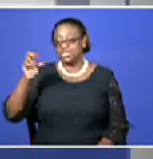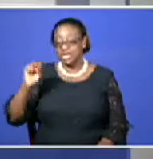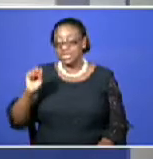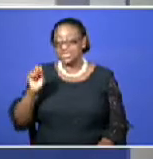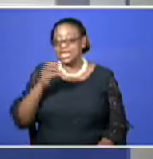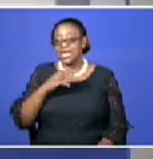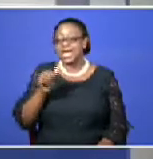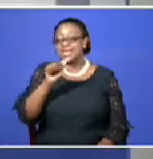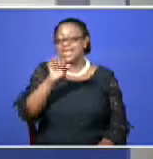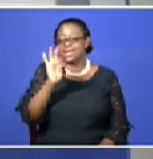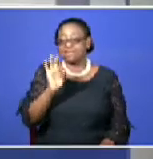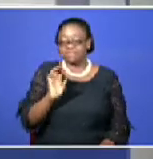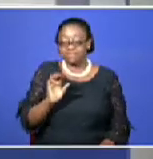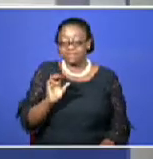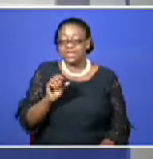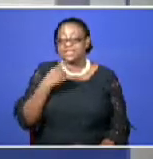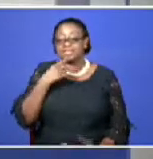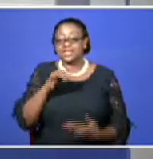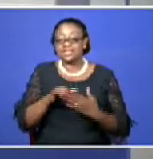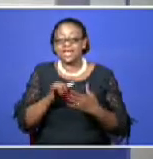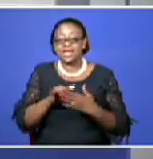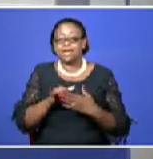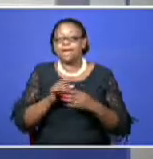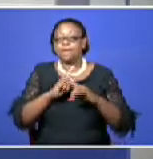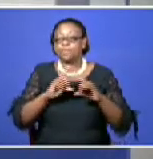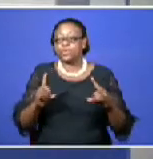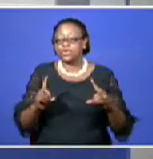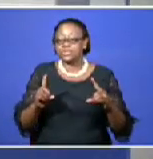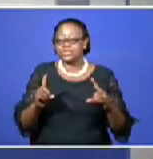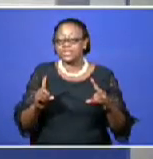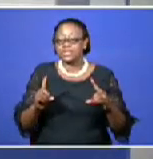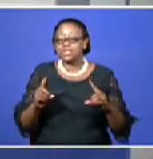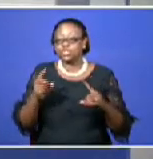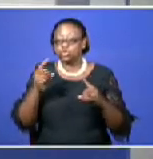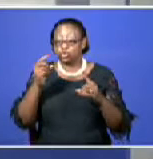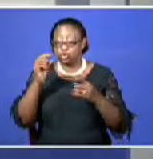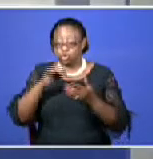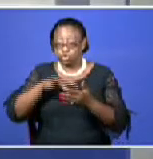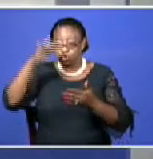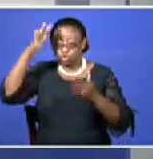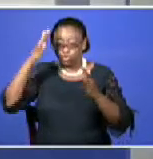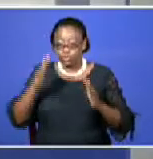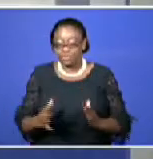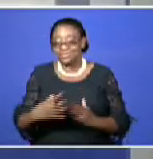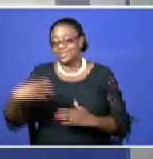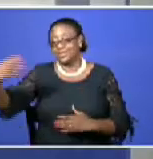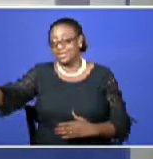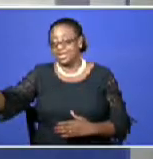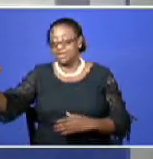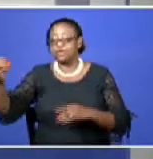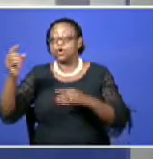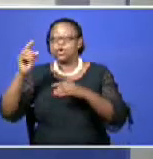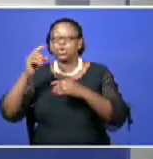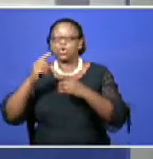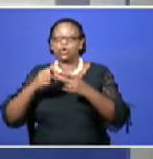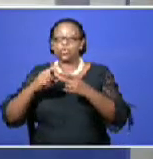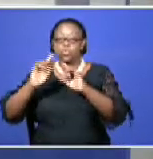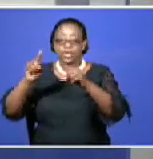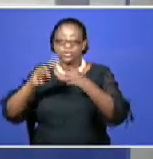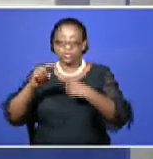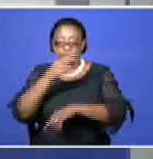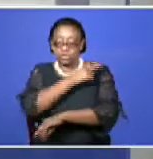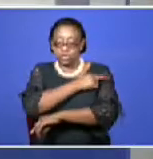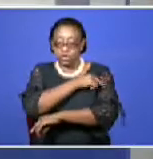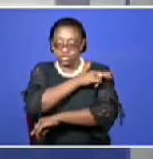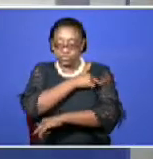schools, with health officials confirming this week that those students returned to the classroom after receiving treatment. But the education minister